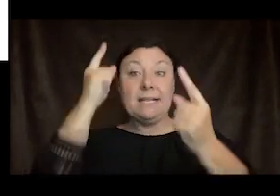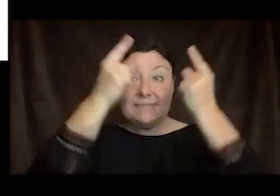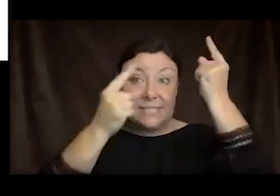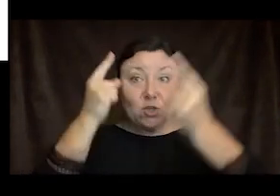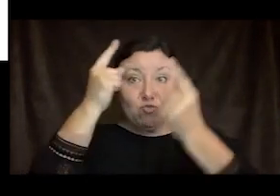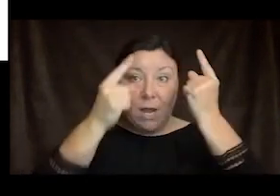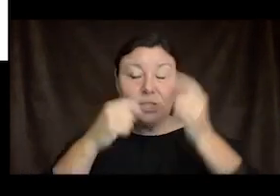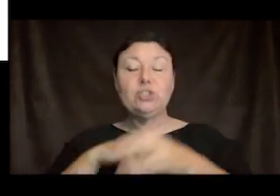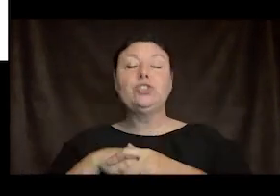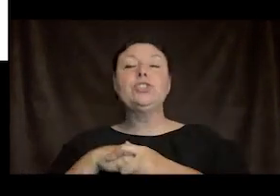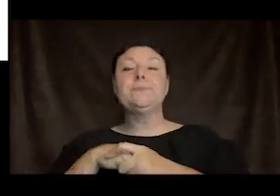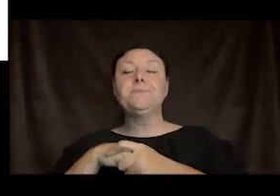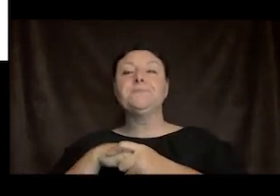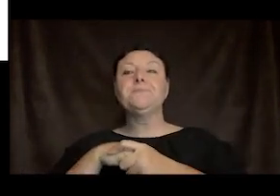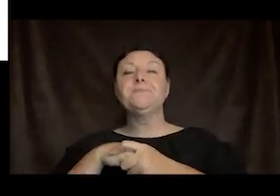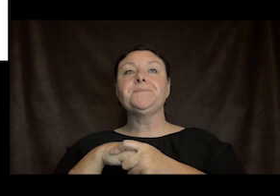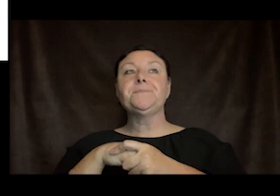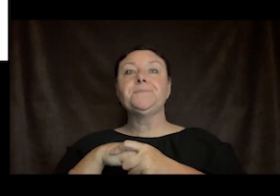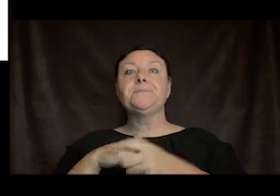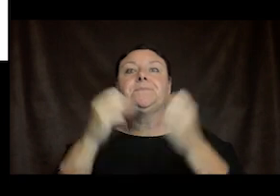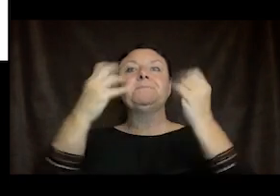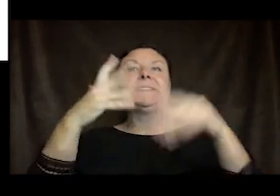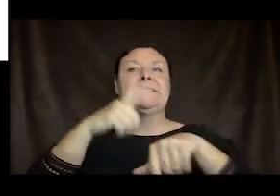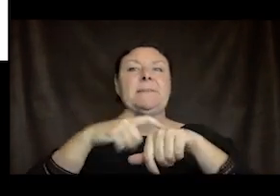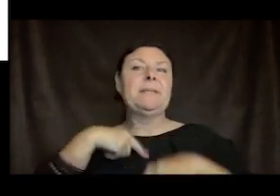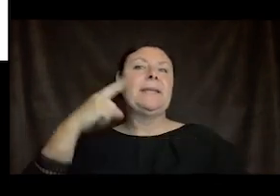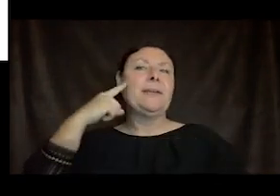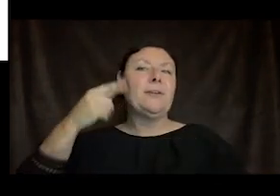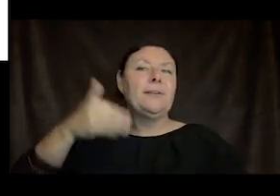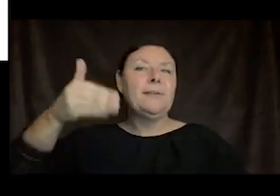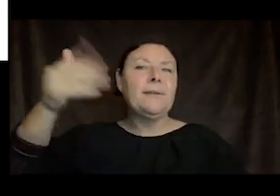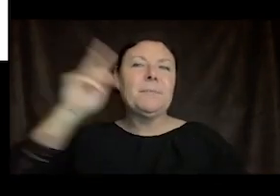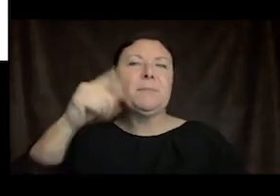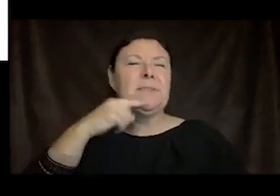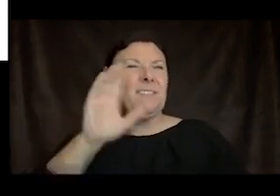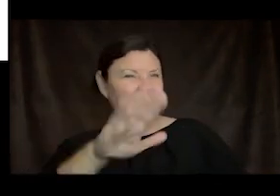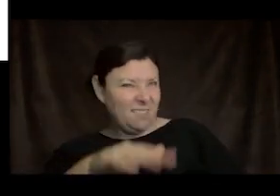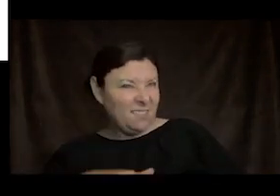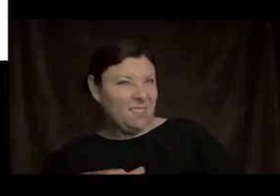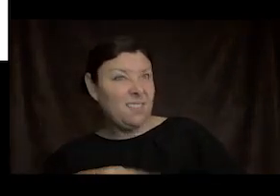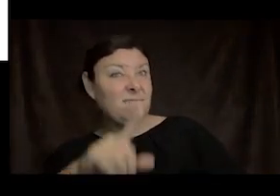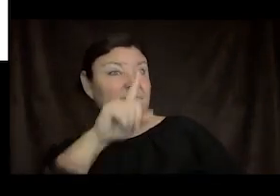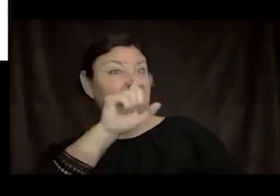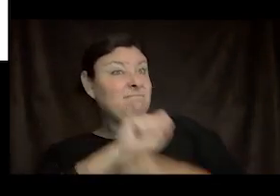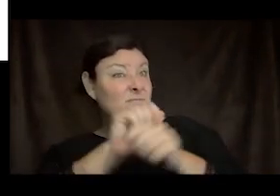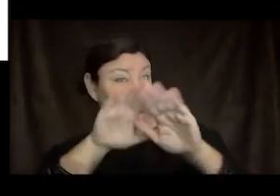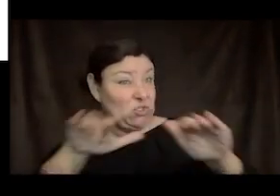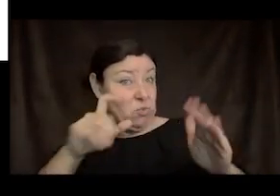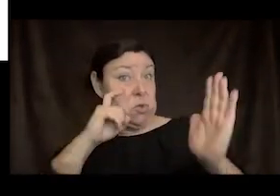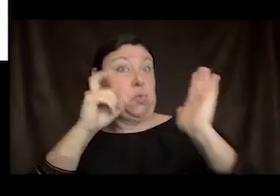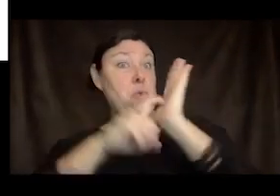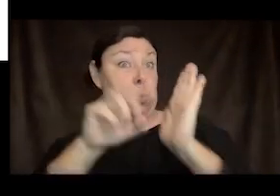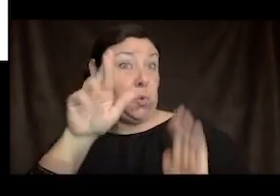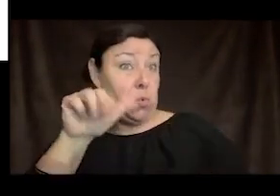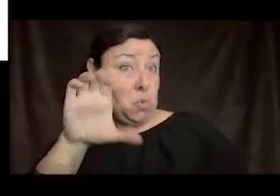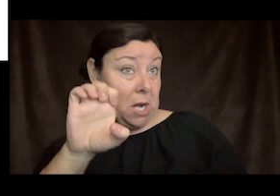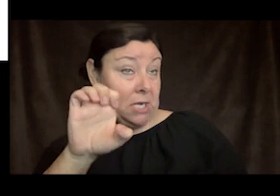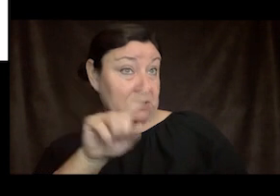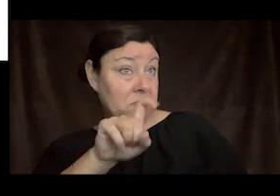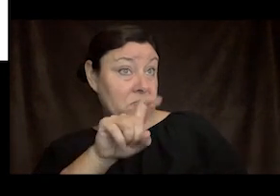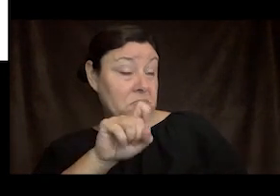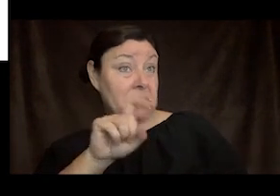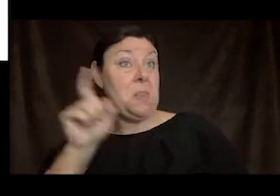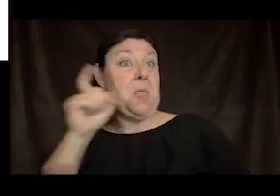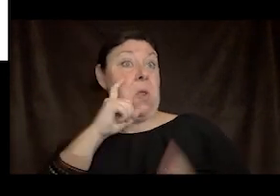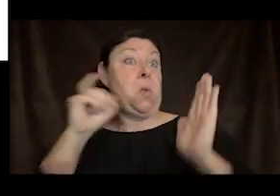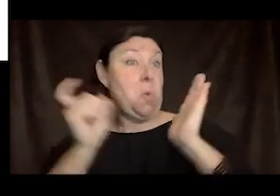I hear often in my work, is folks saying, well, you know, do children really think about race? Do